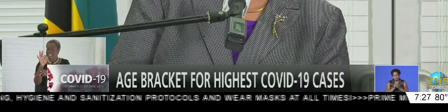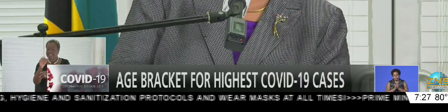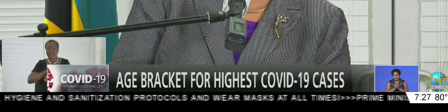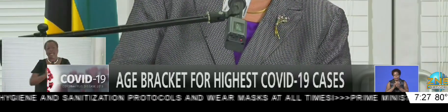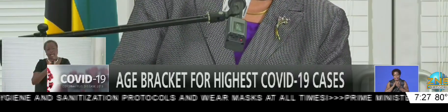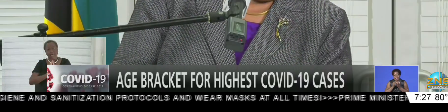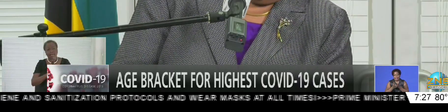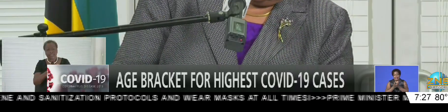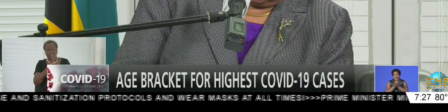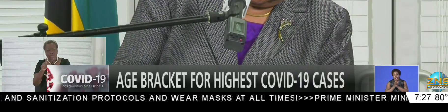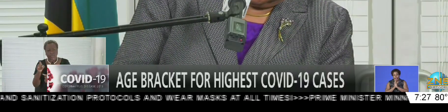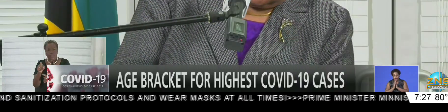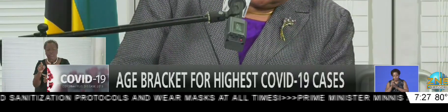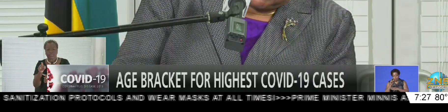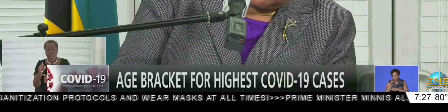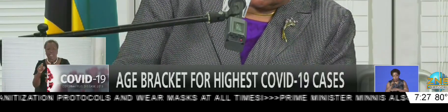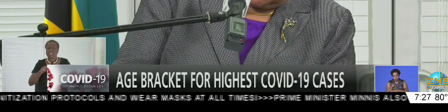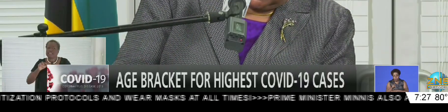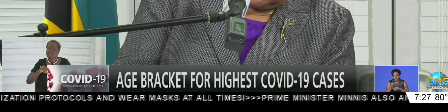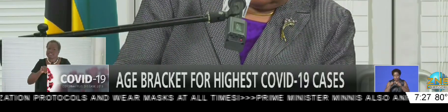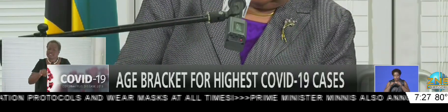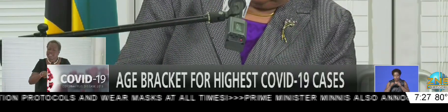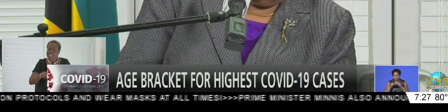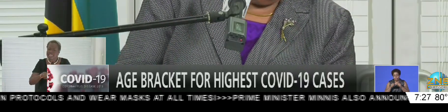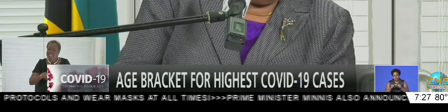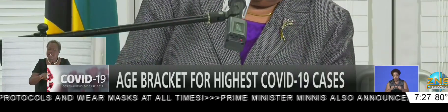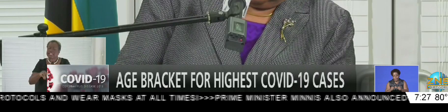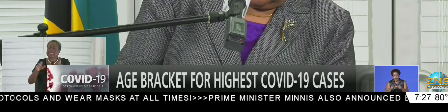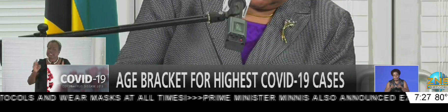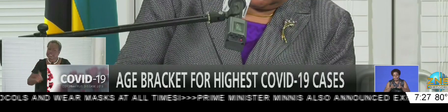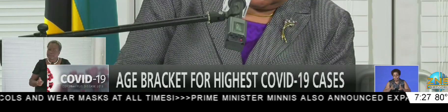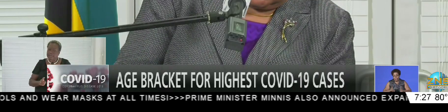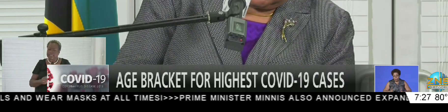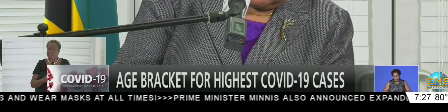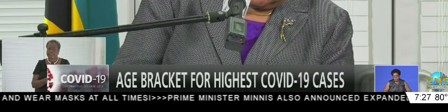I ask you to stay disciplined,